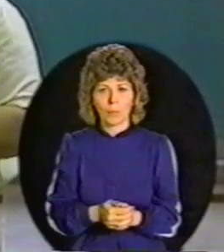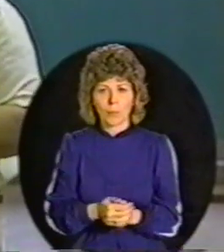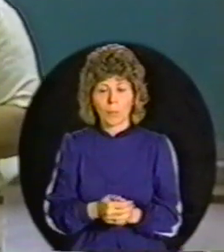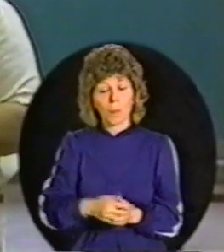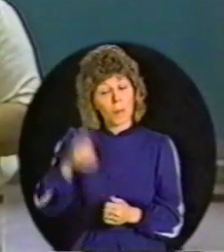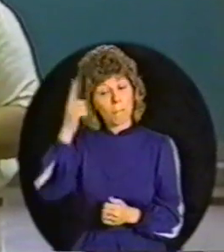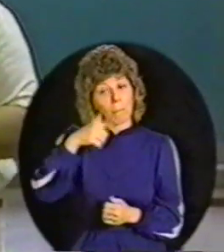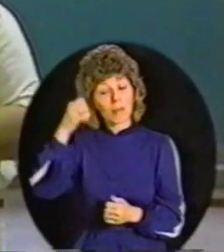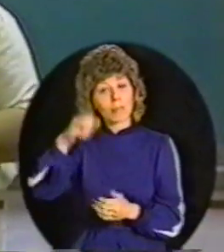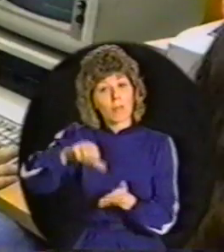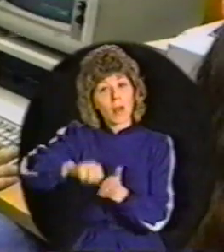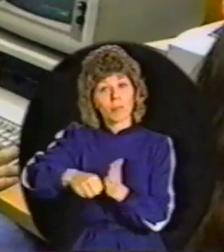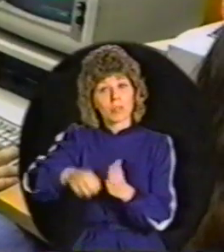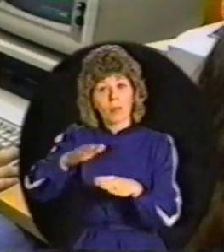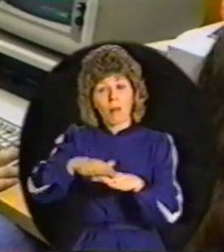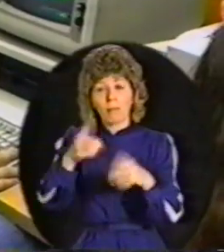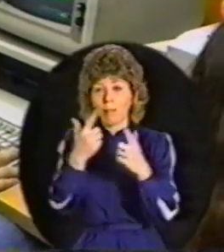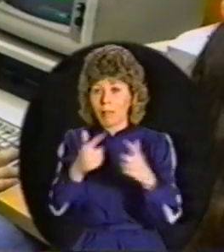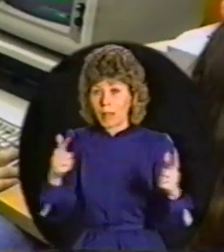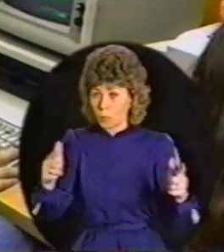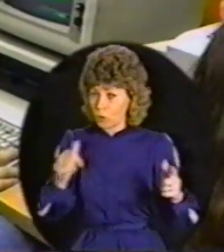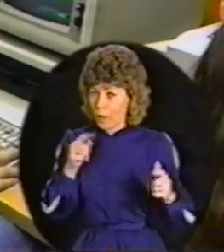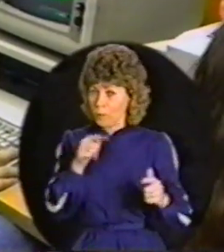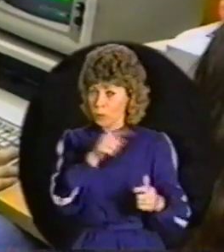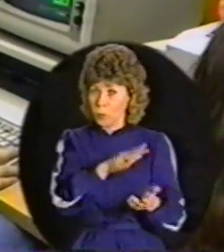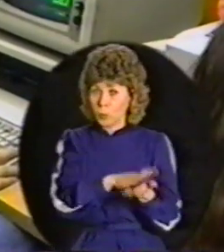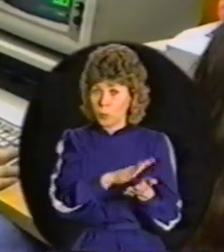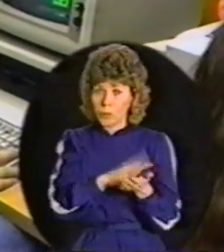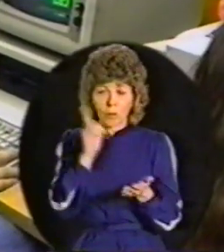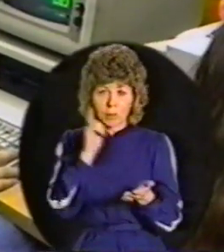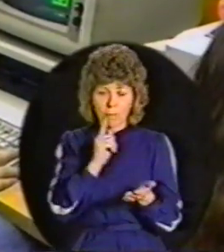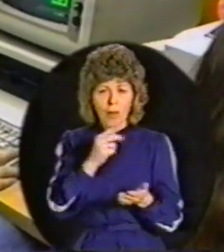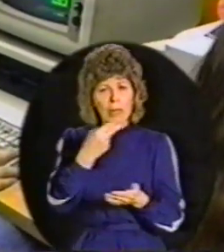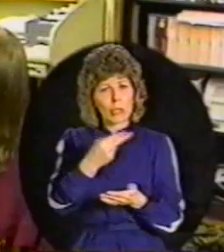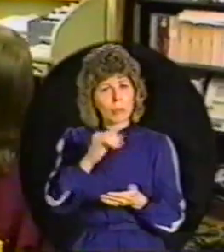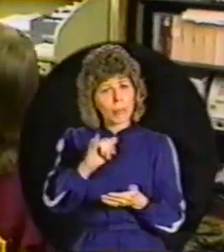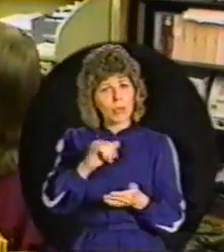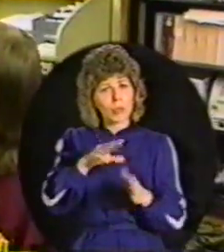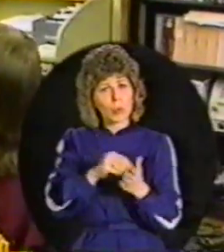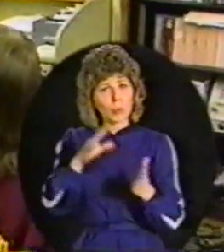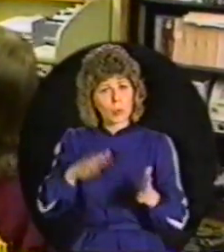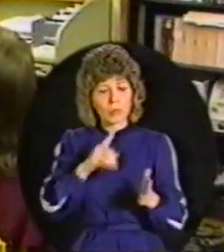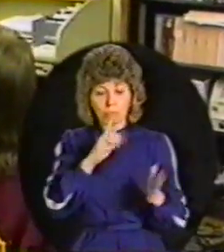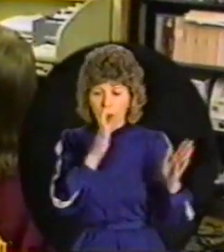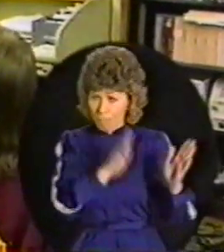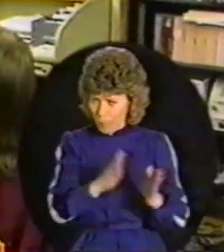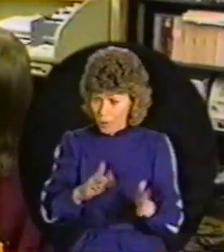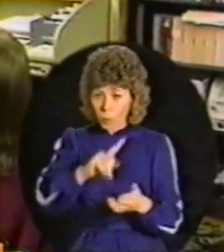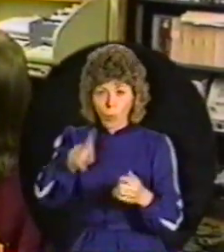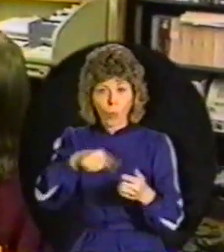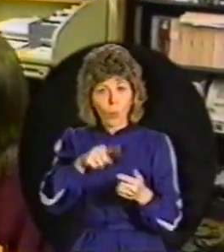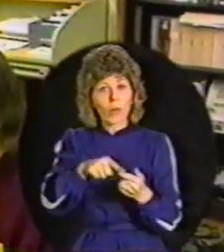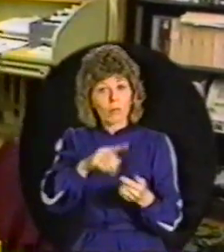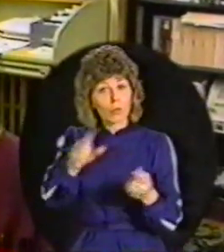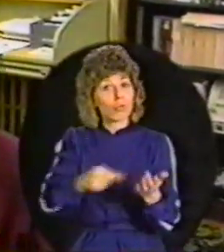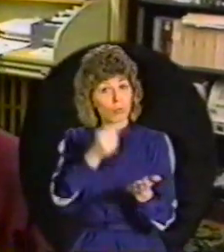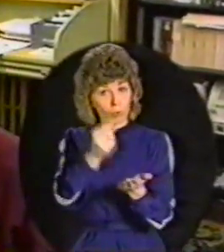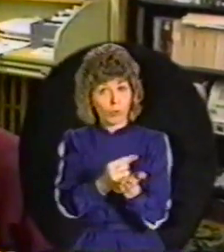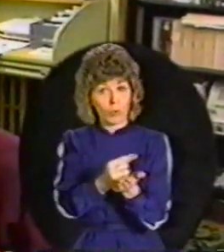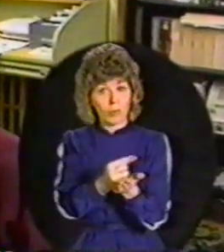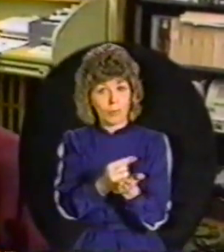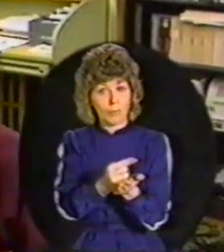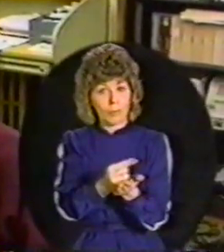classroom. Because of the emphasis on language at the School for the Deaf, hearing impaired students are prepared when